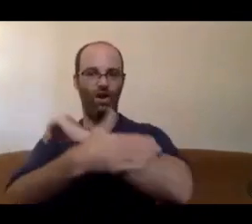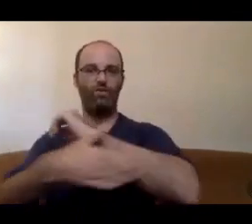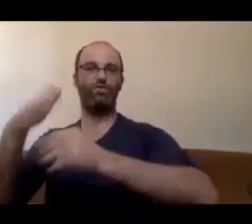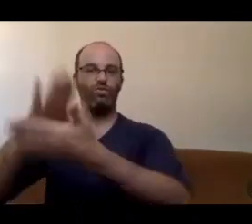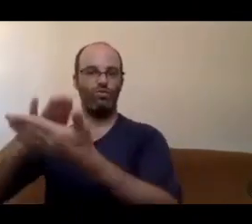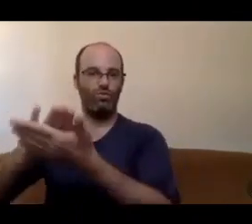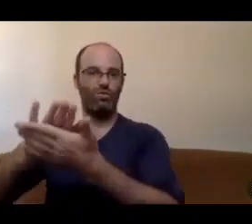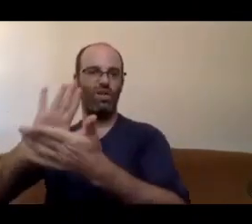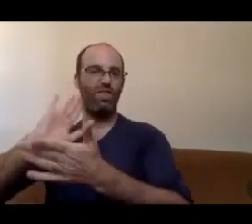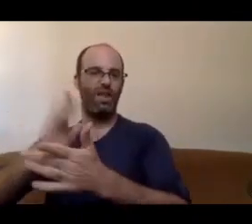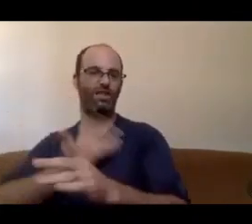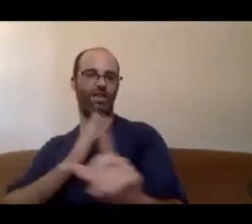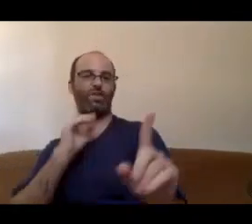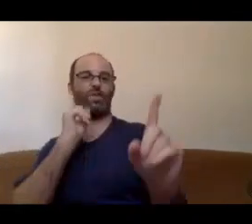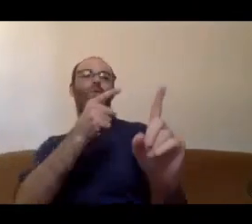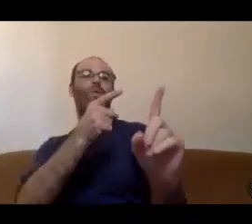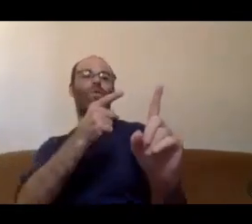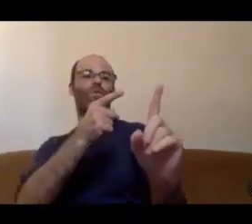ambition.